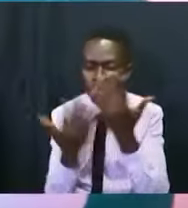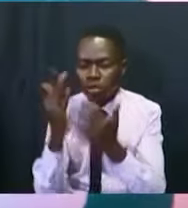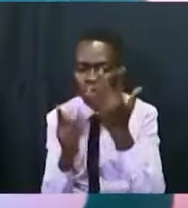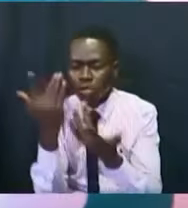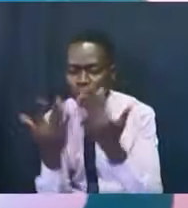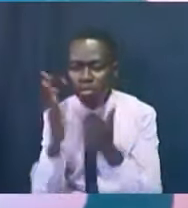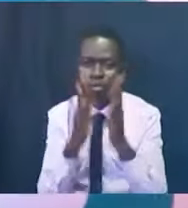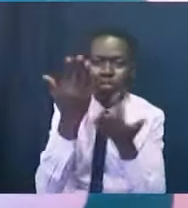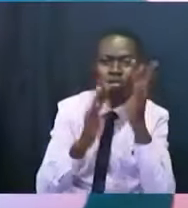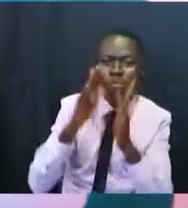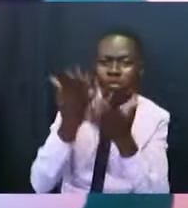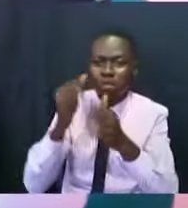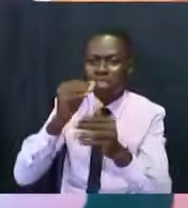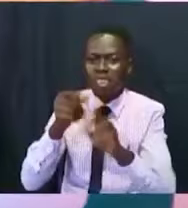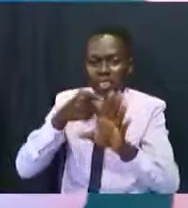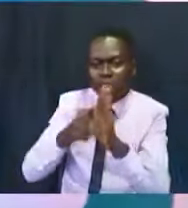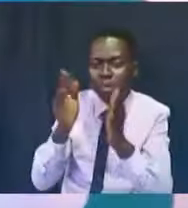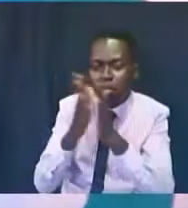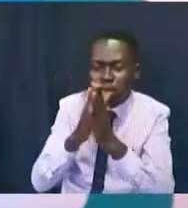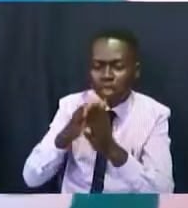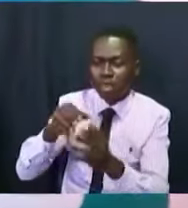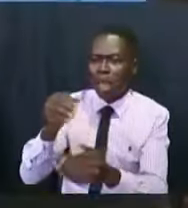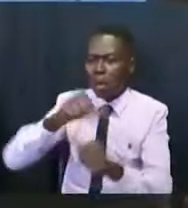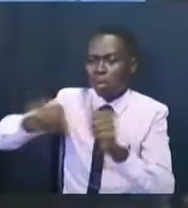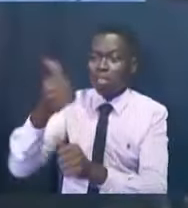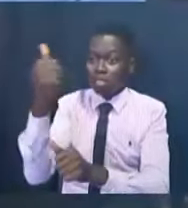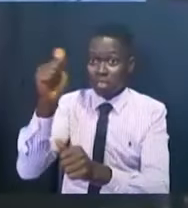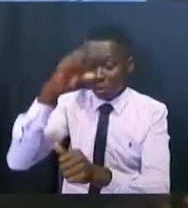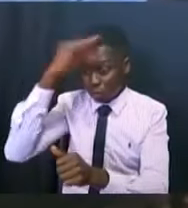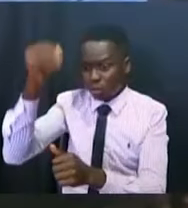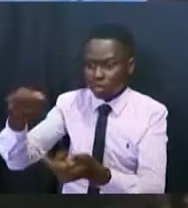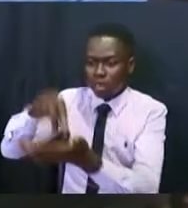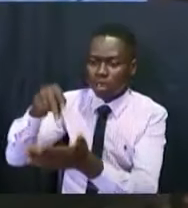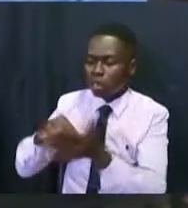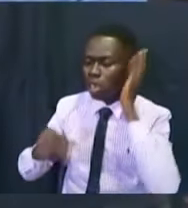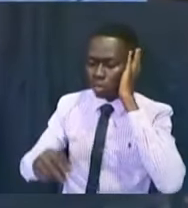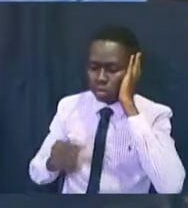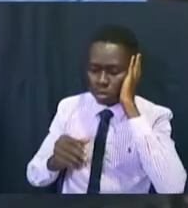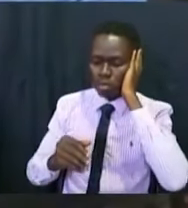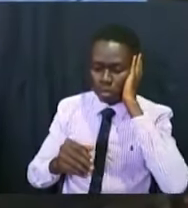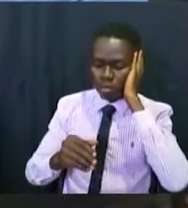about 10 young men will come and stand in front of every mic and hold their ears and